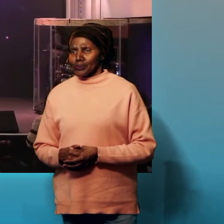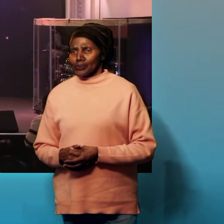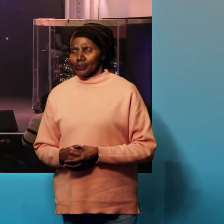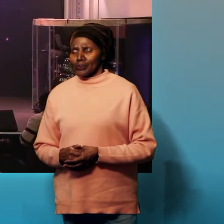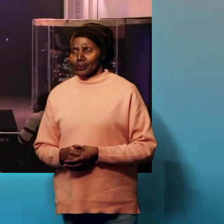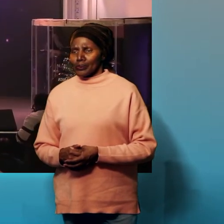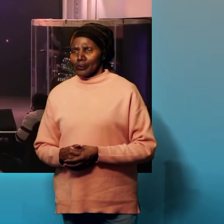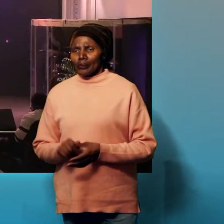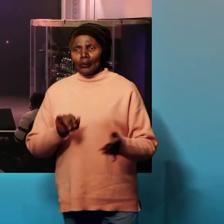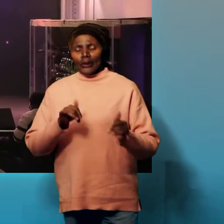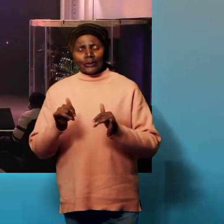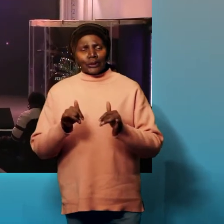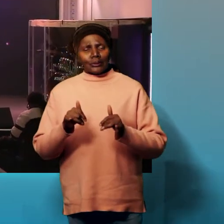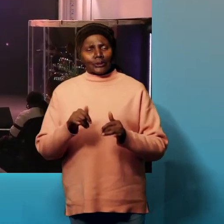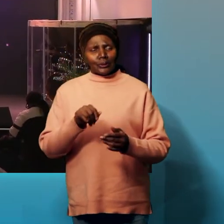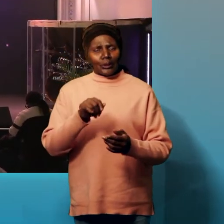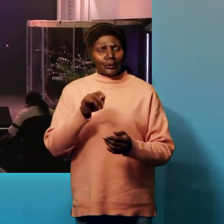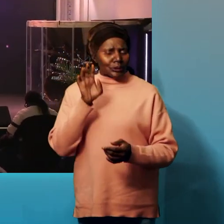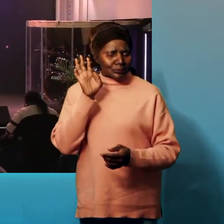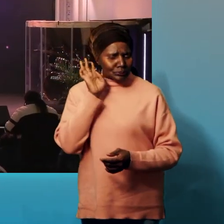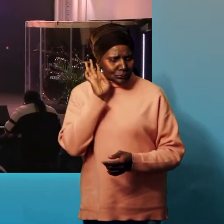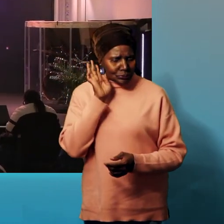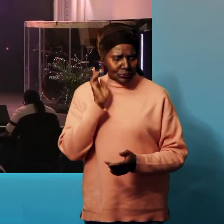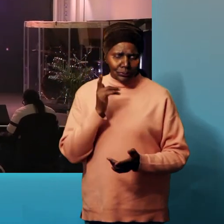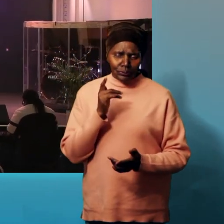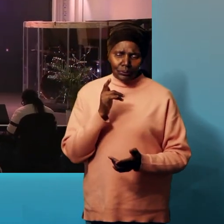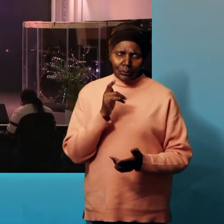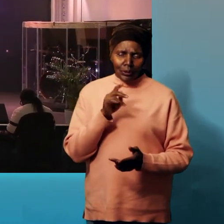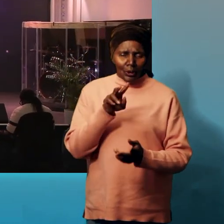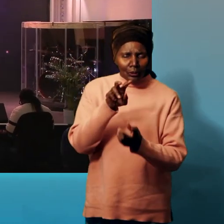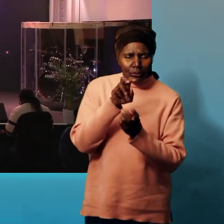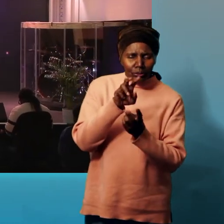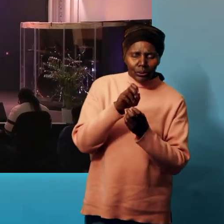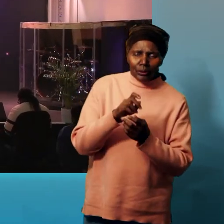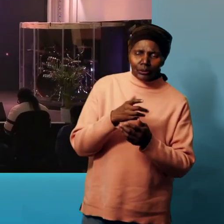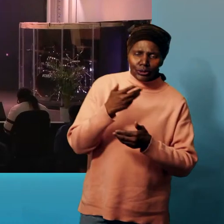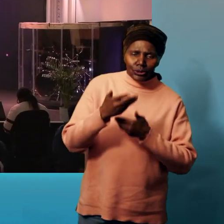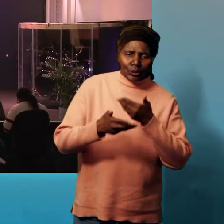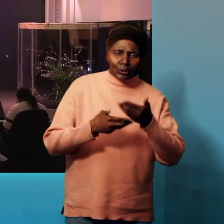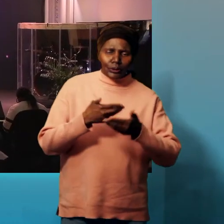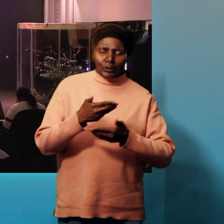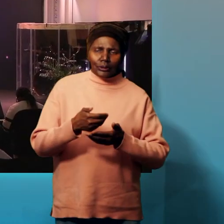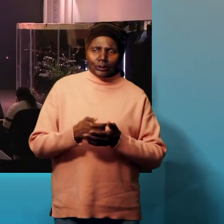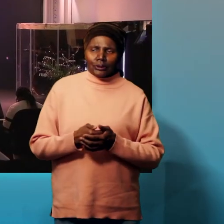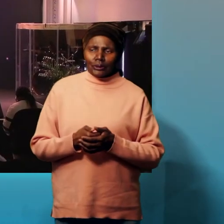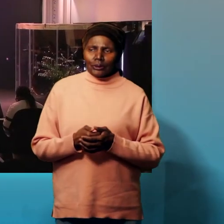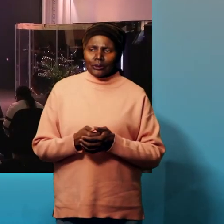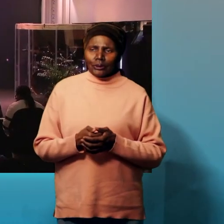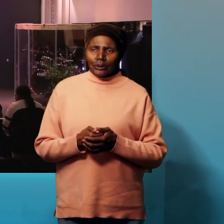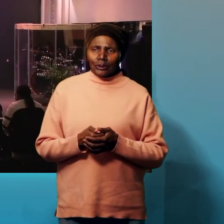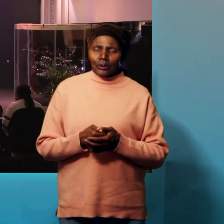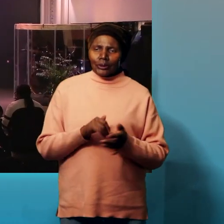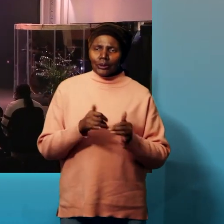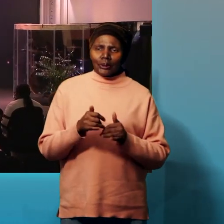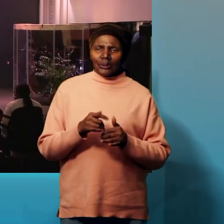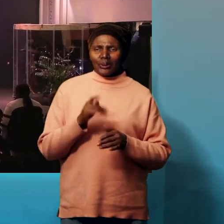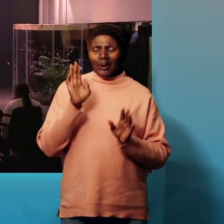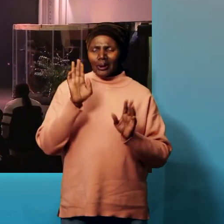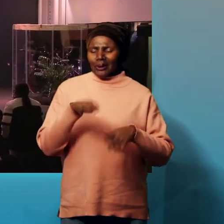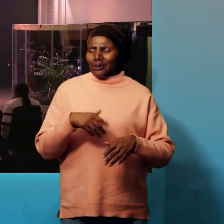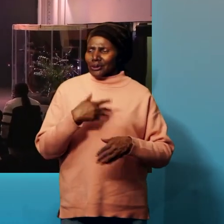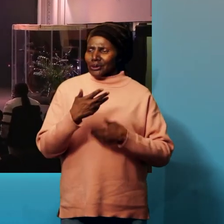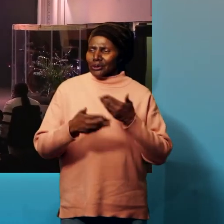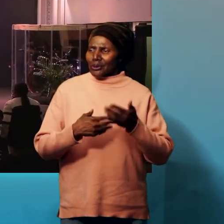hear stories or we read stories, we can disengage ourselves from understanding that actually It's a story so that we